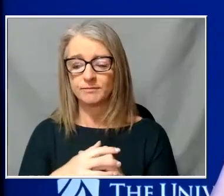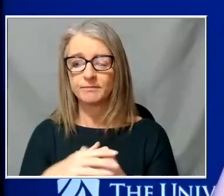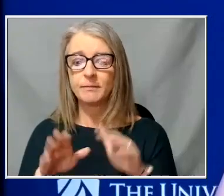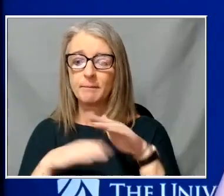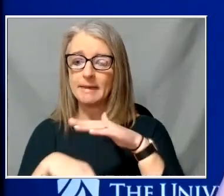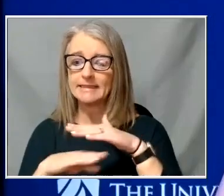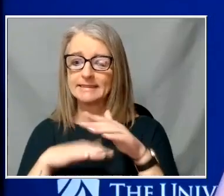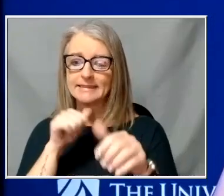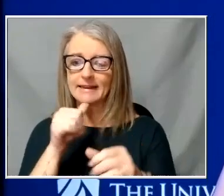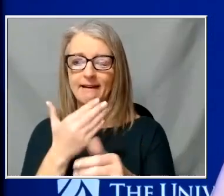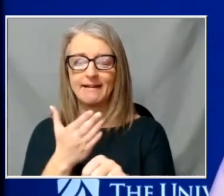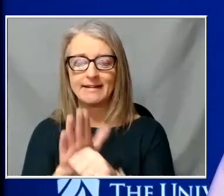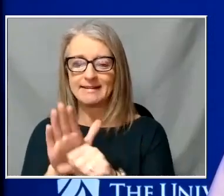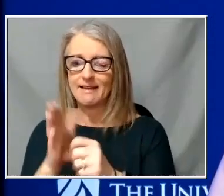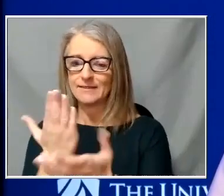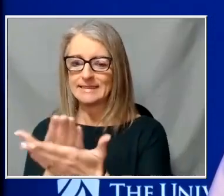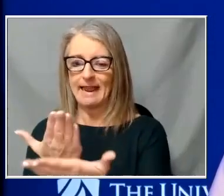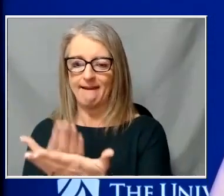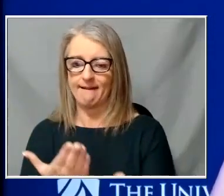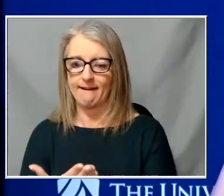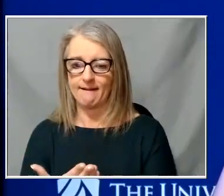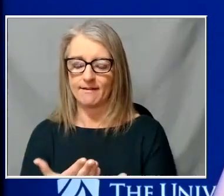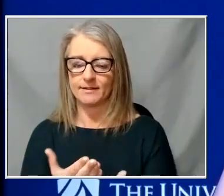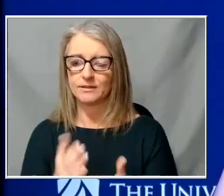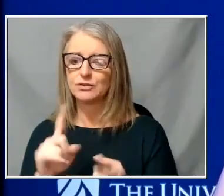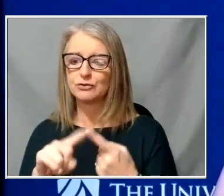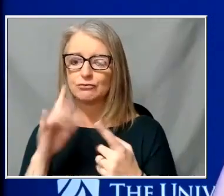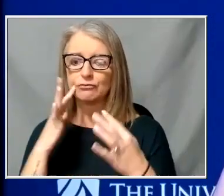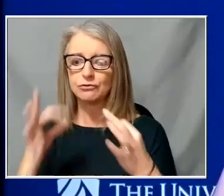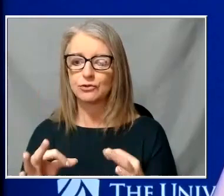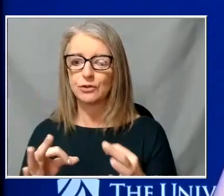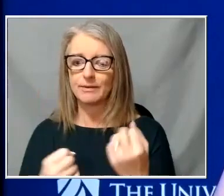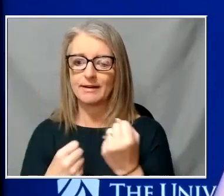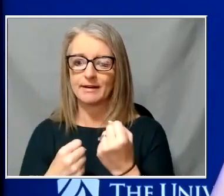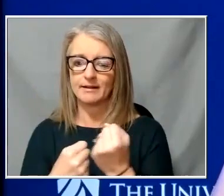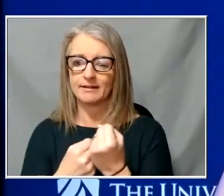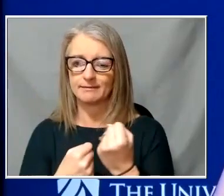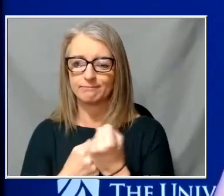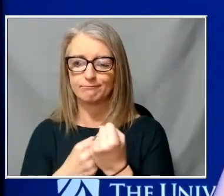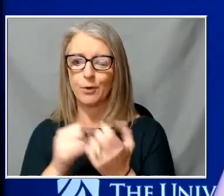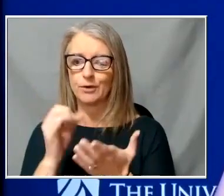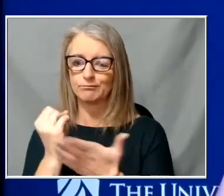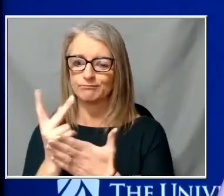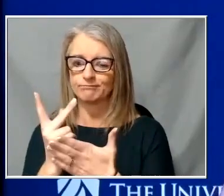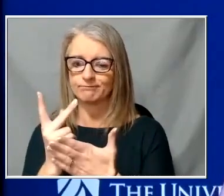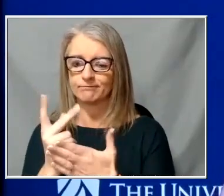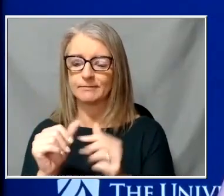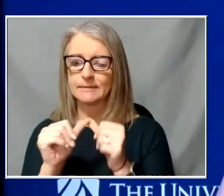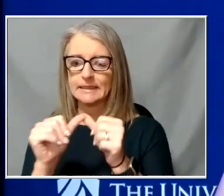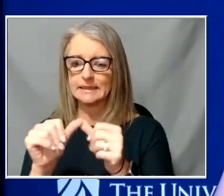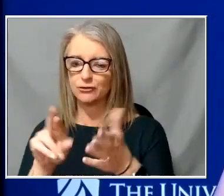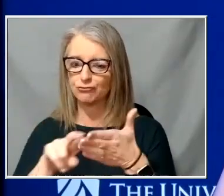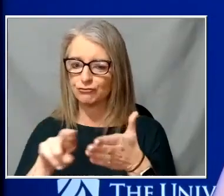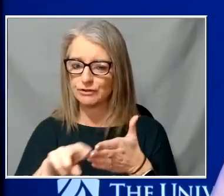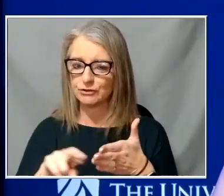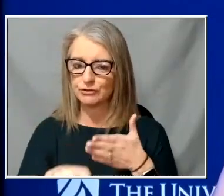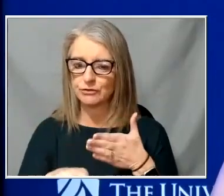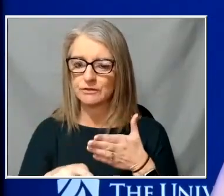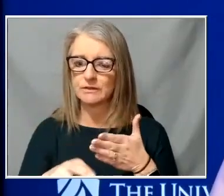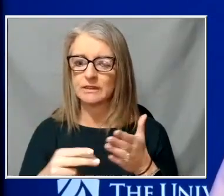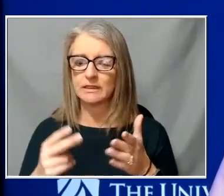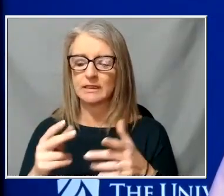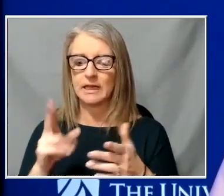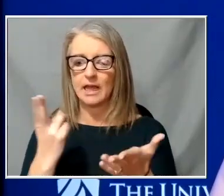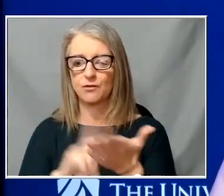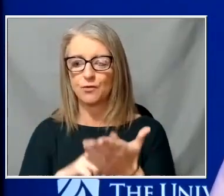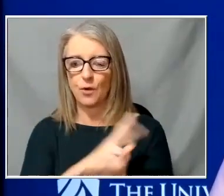not enough data, they felt, to determine the efficacy for that, but certainly continue to research and enroll those patients and get